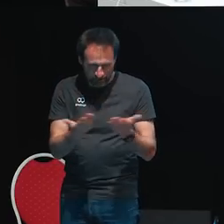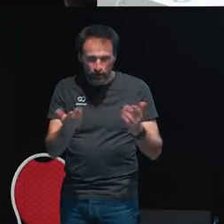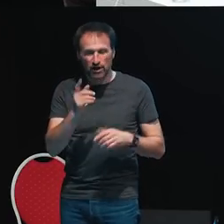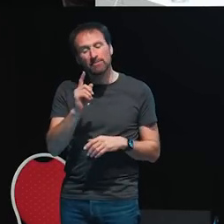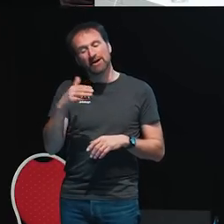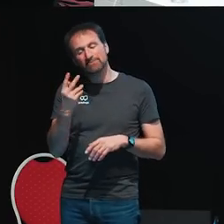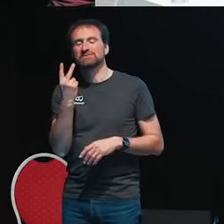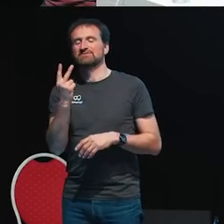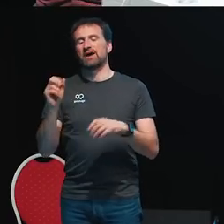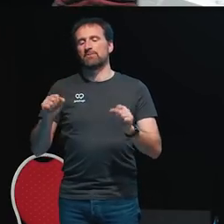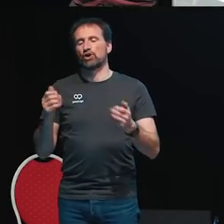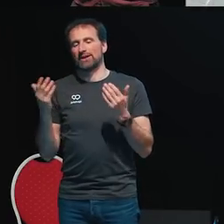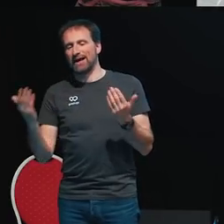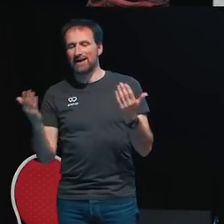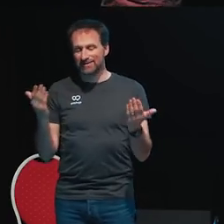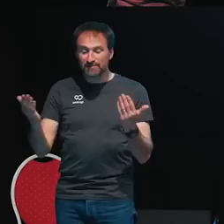possibilities are, so